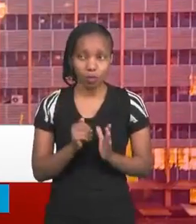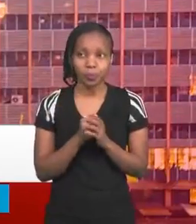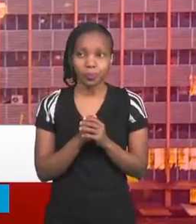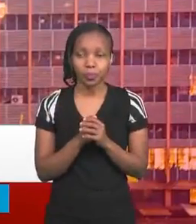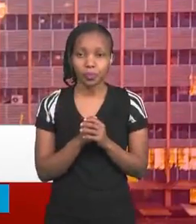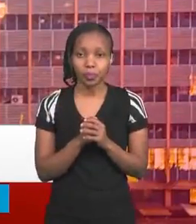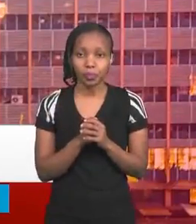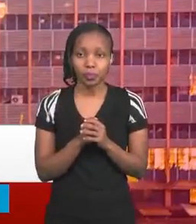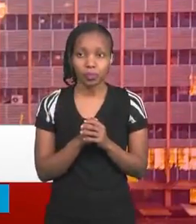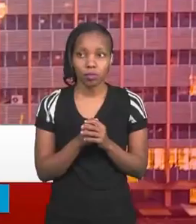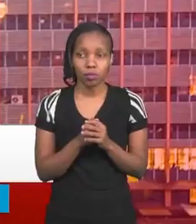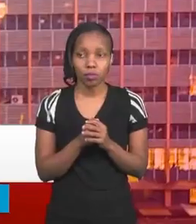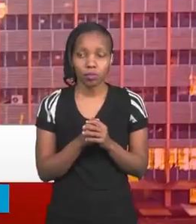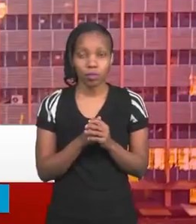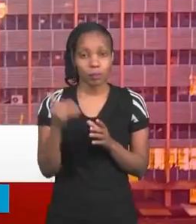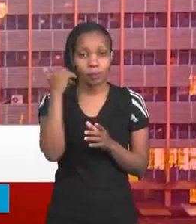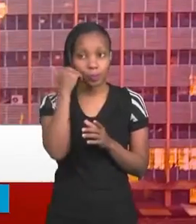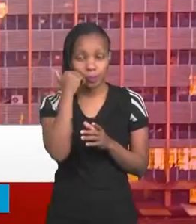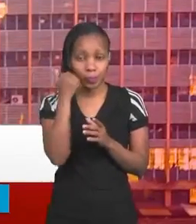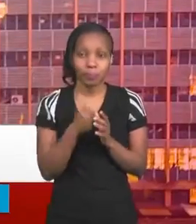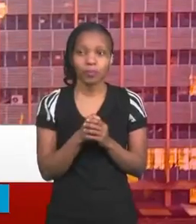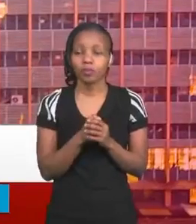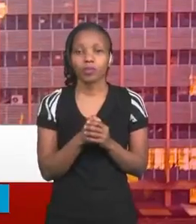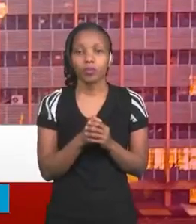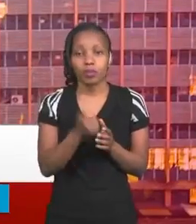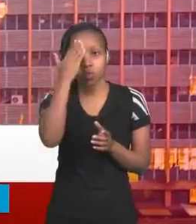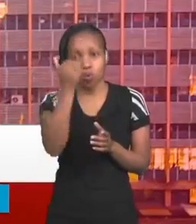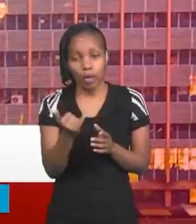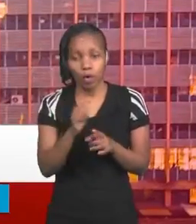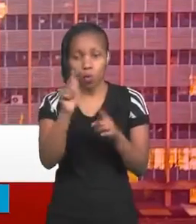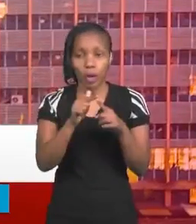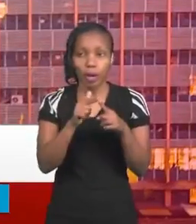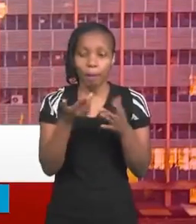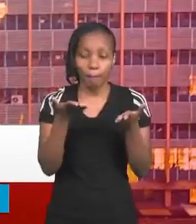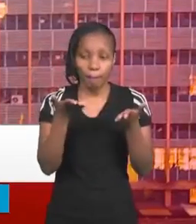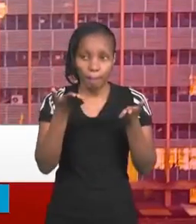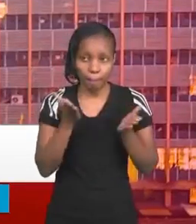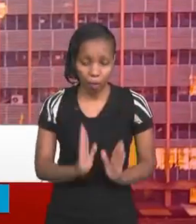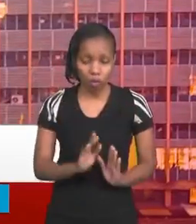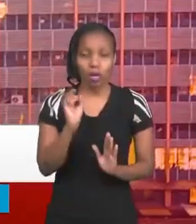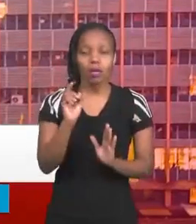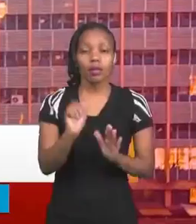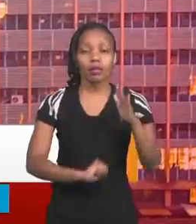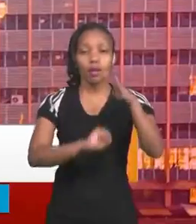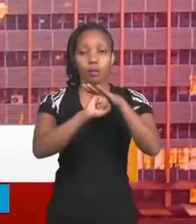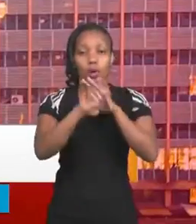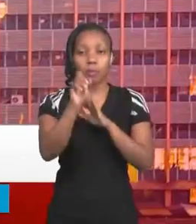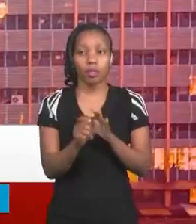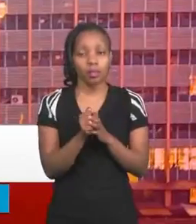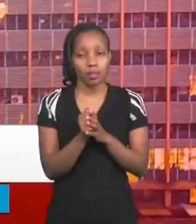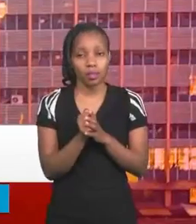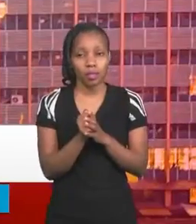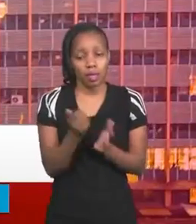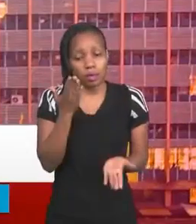chronic relapsing disease. Yeah. So that is why it means that when the person, they still require support. Mm-hmm. So they may be out of